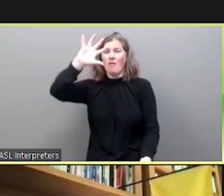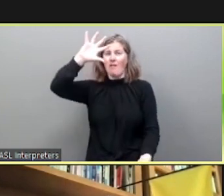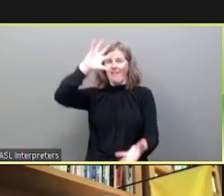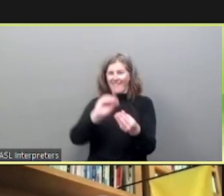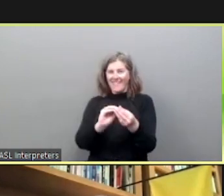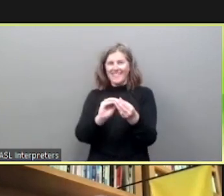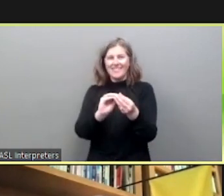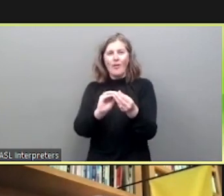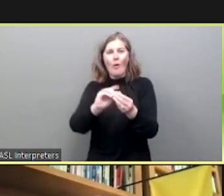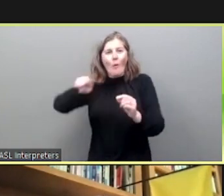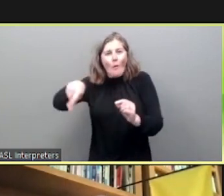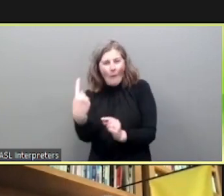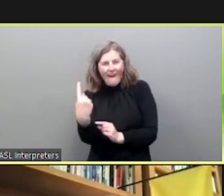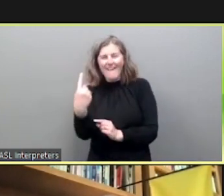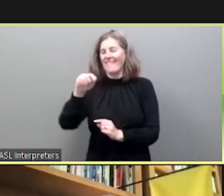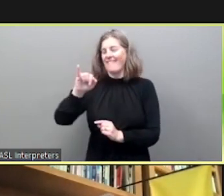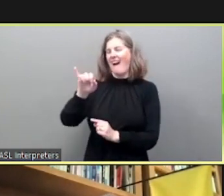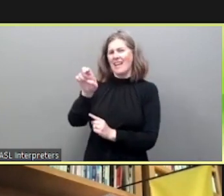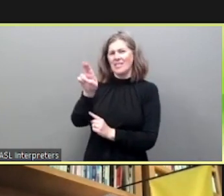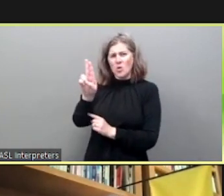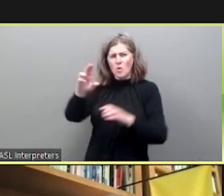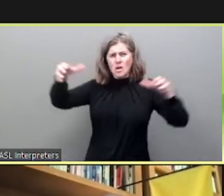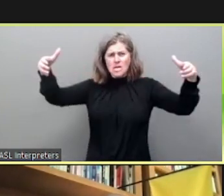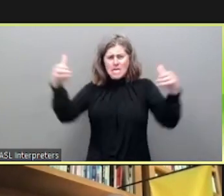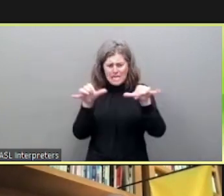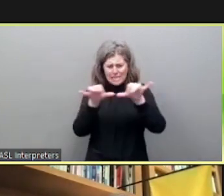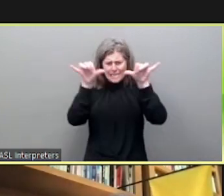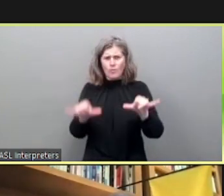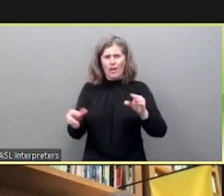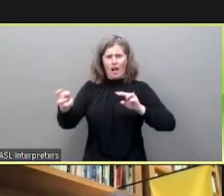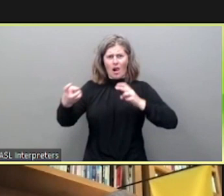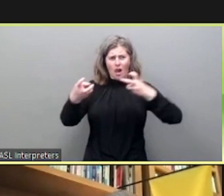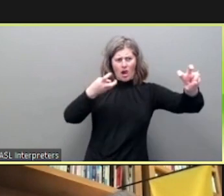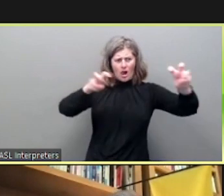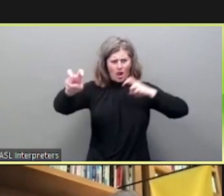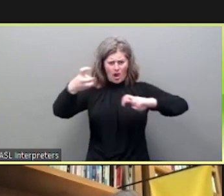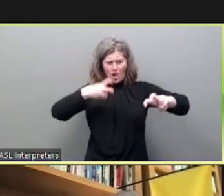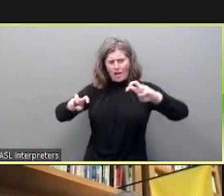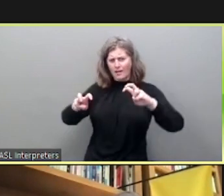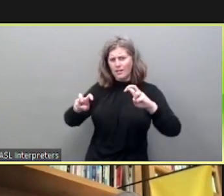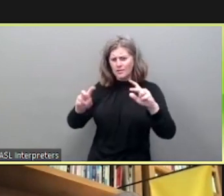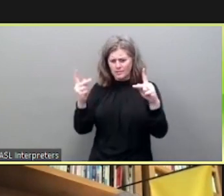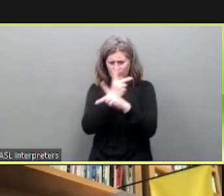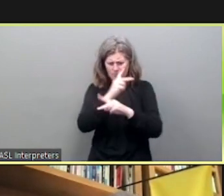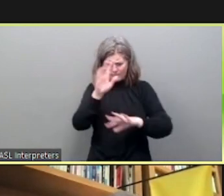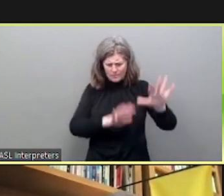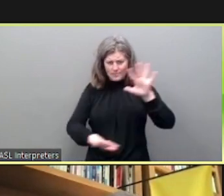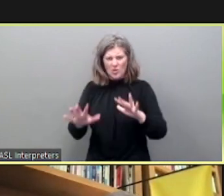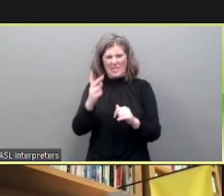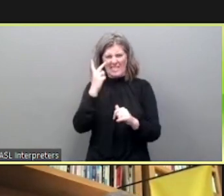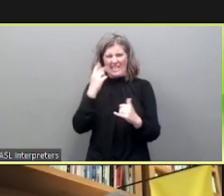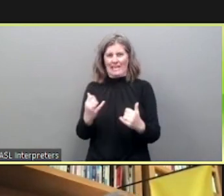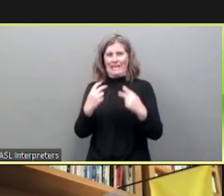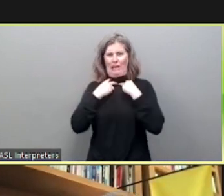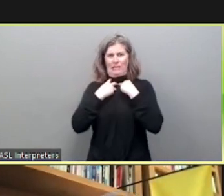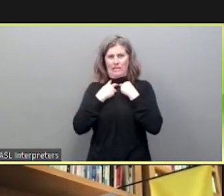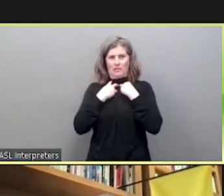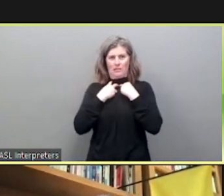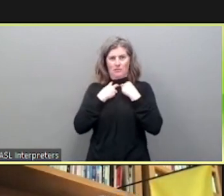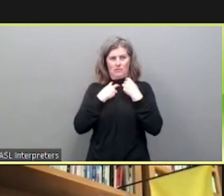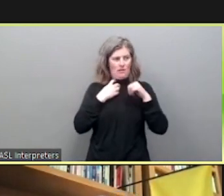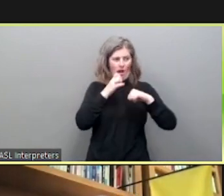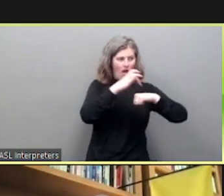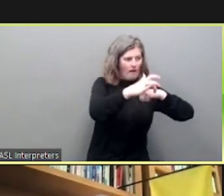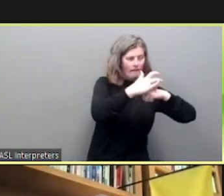ICU system where we can level load and move people back and forth. But as you can see right now, we're in a bit of a gridlock. And